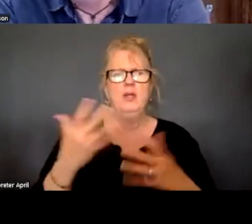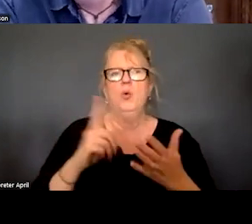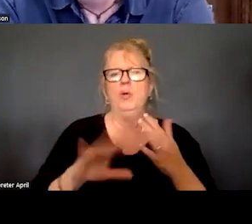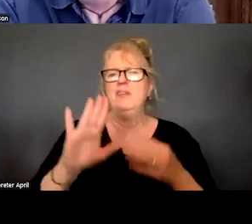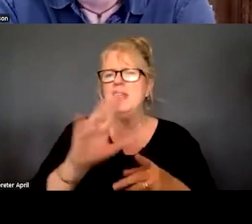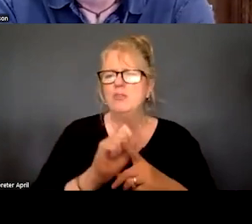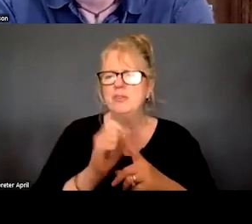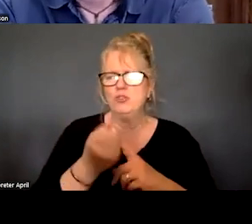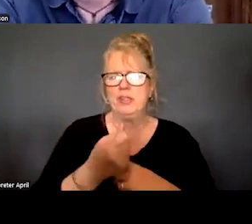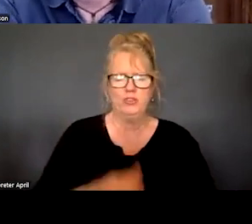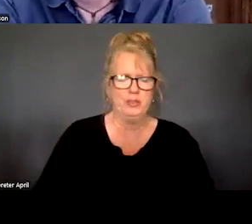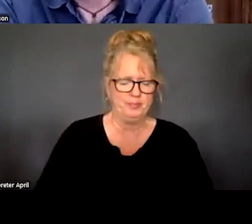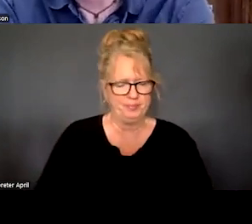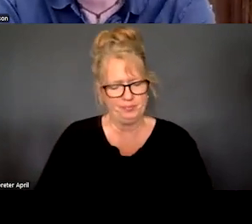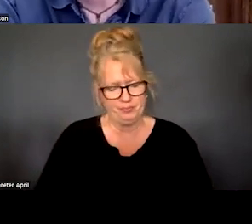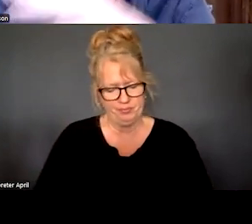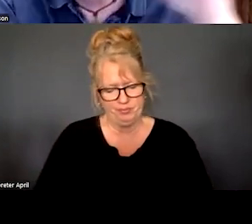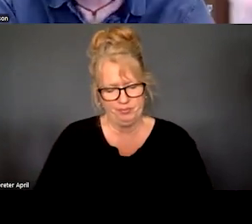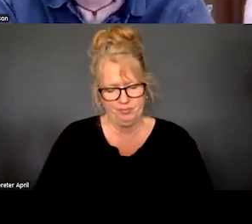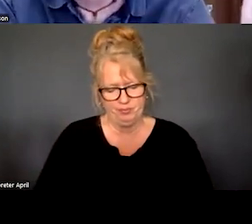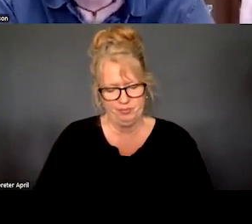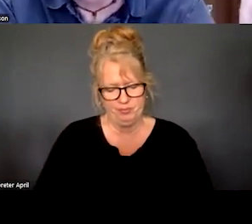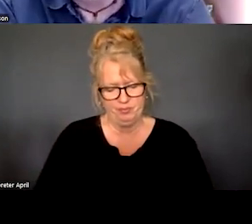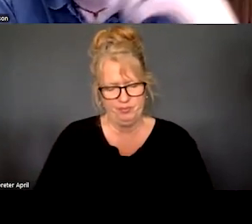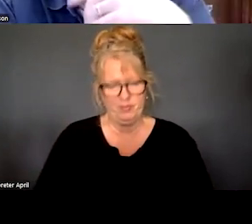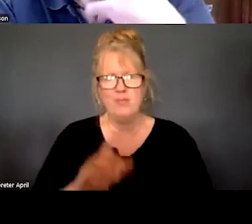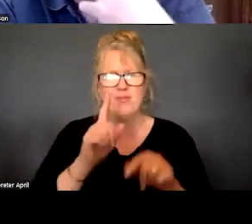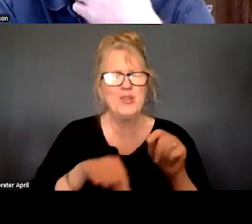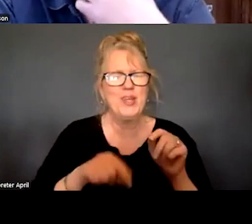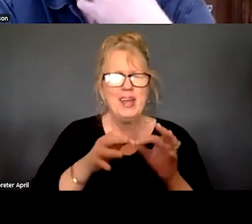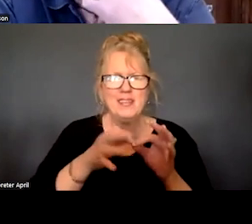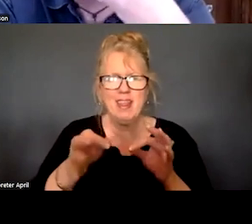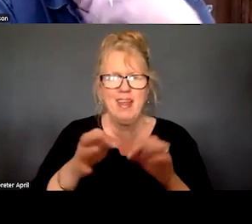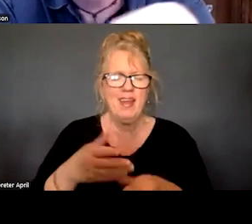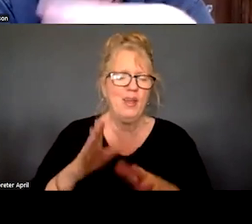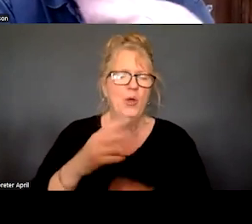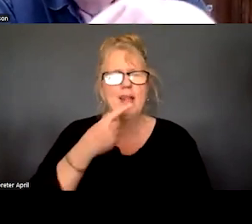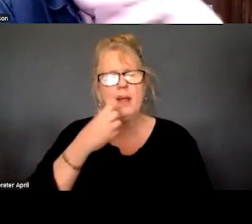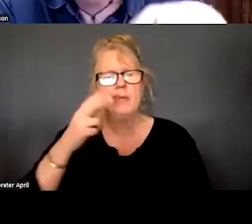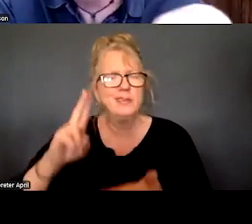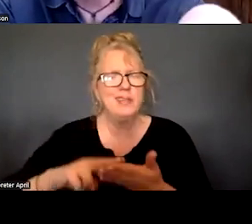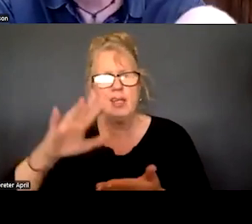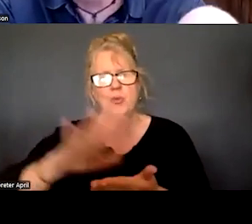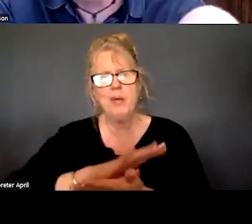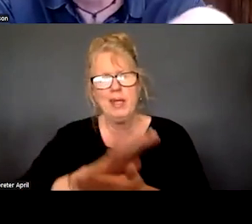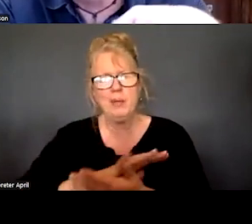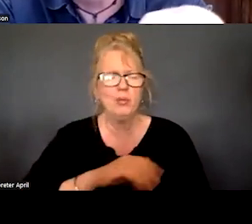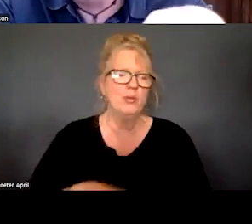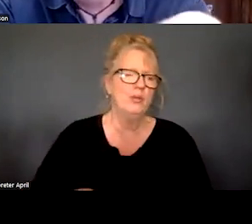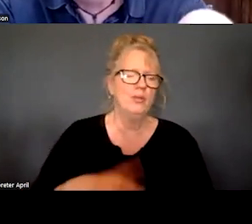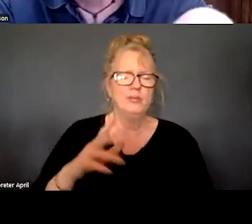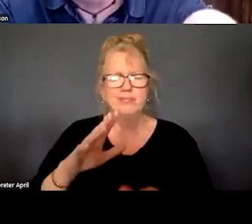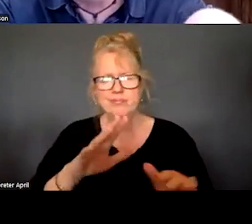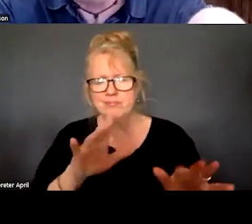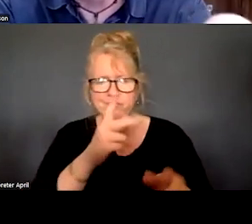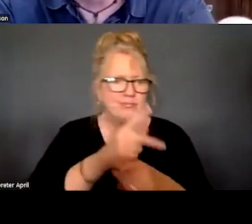situation? And so you've got to focus. You can't like delay that, right? You can't say, well, let me get your paper signed and we'll get you settled in and